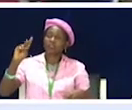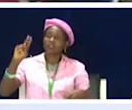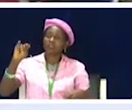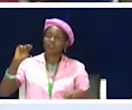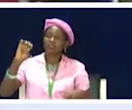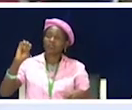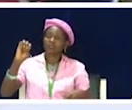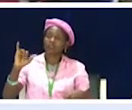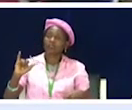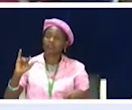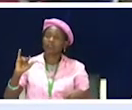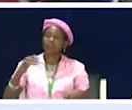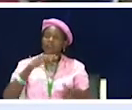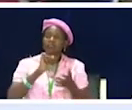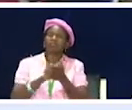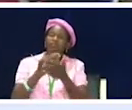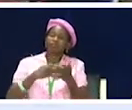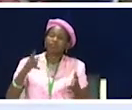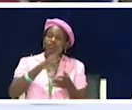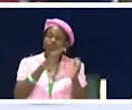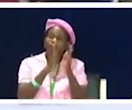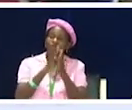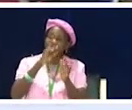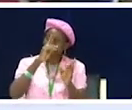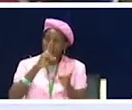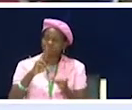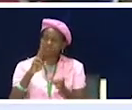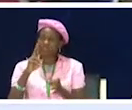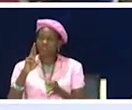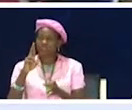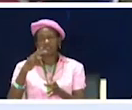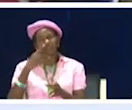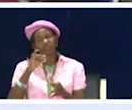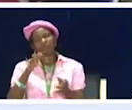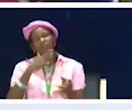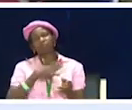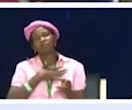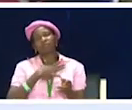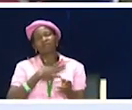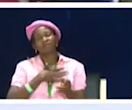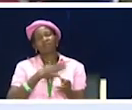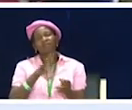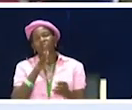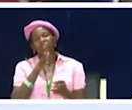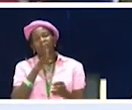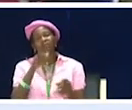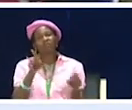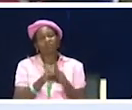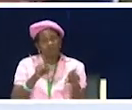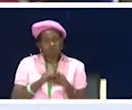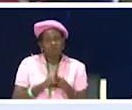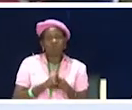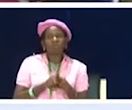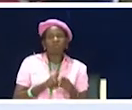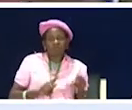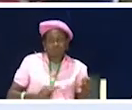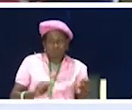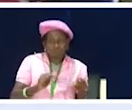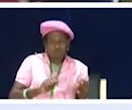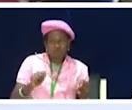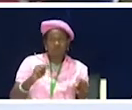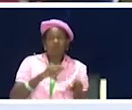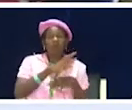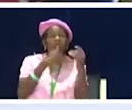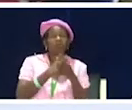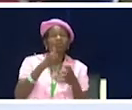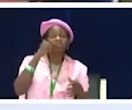But he said, before you pray, sir, she said, my mother was a bedwetter before me. He said, all daughters in our